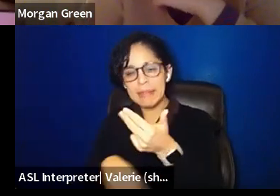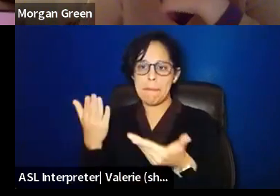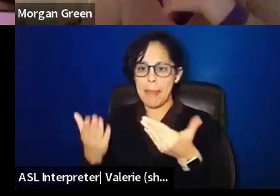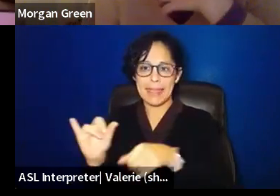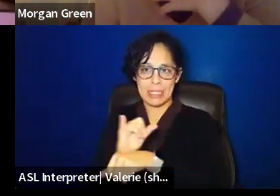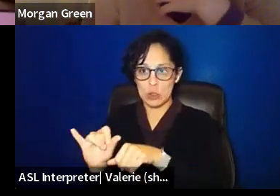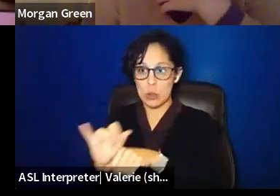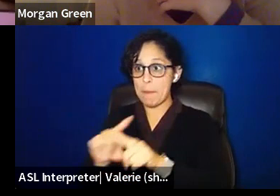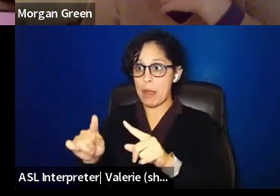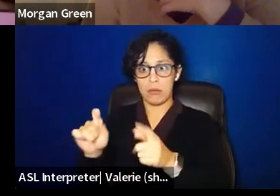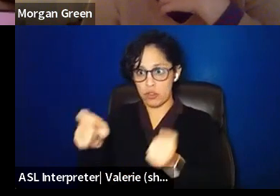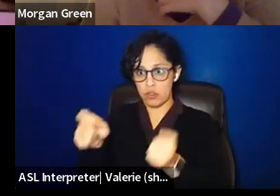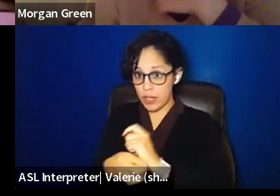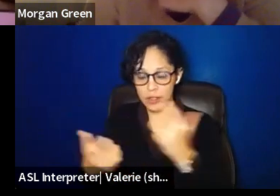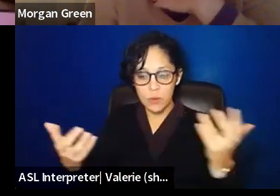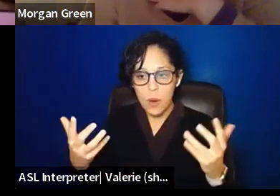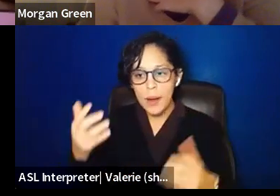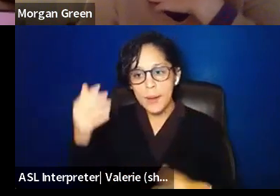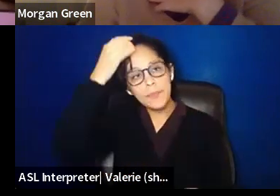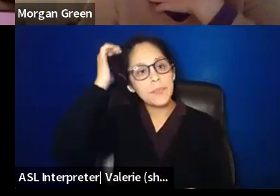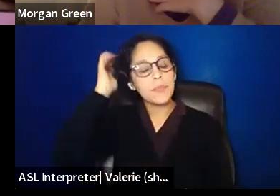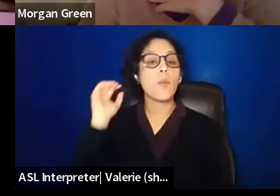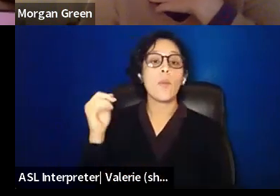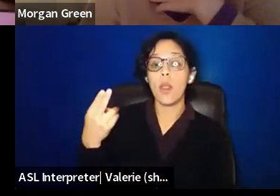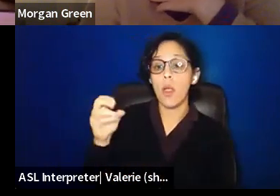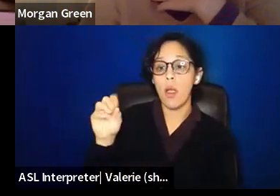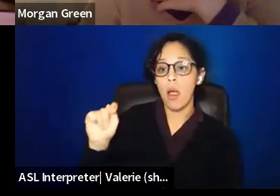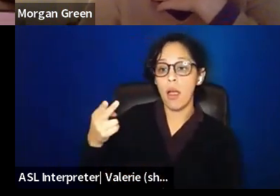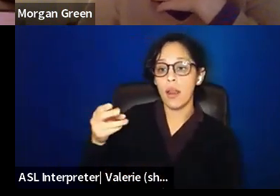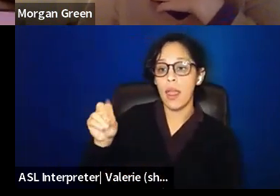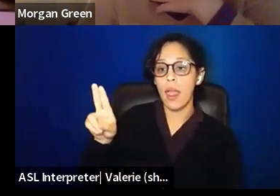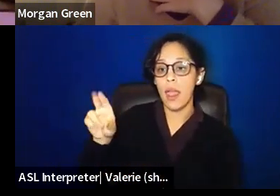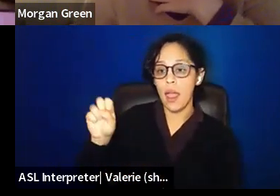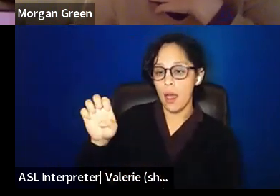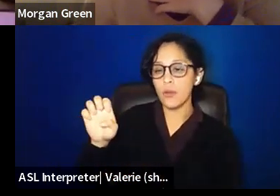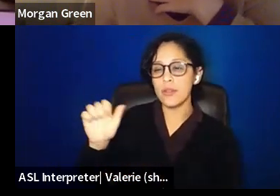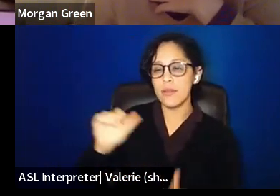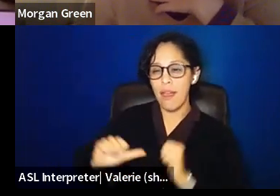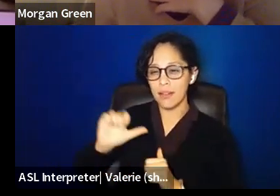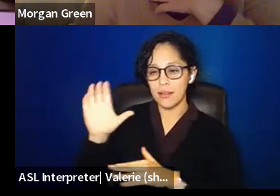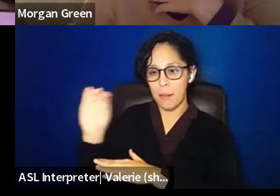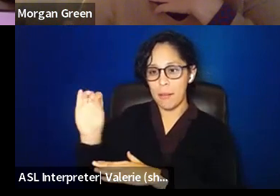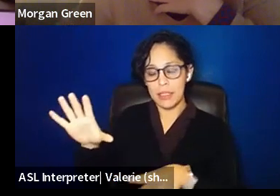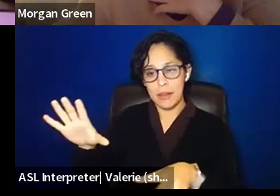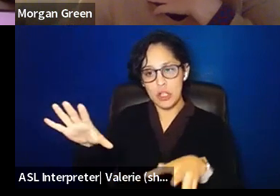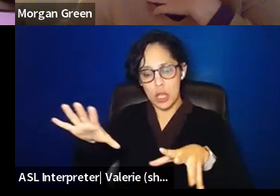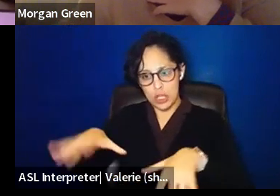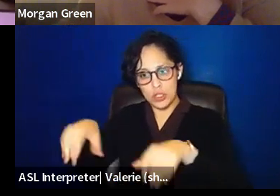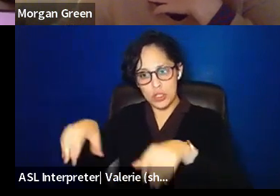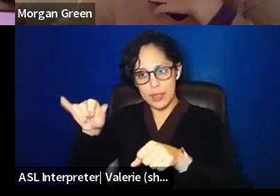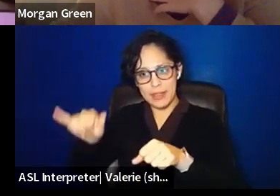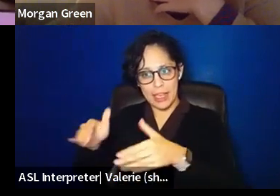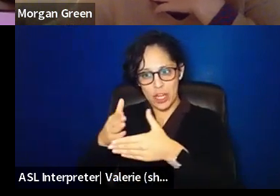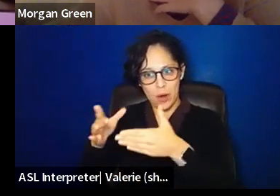is now the Hot House, the acting company, has adopted a shared leadership structure. So there are three